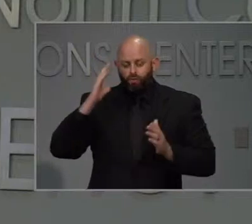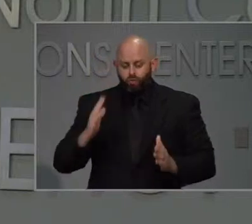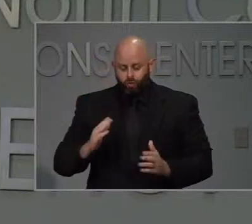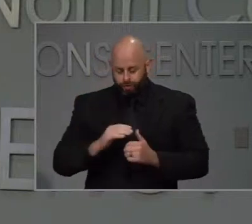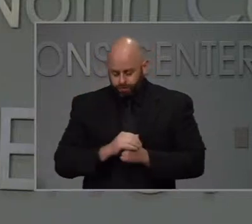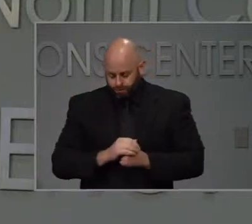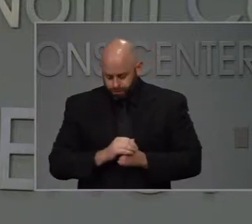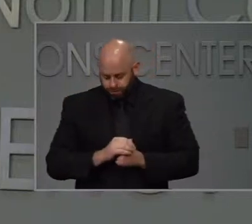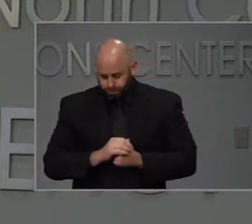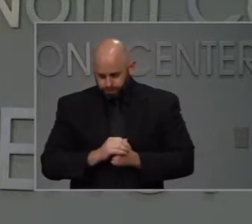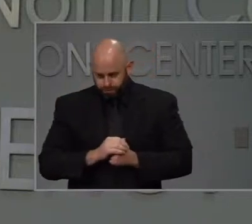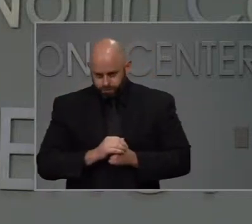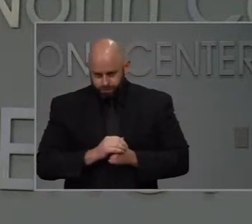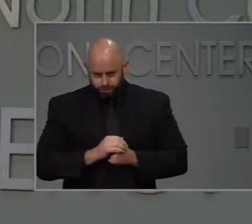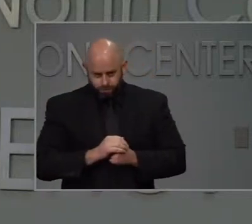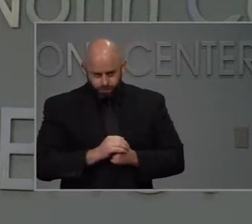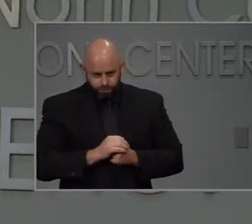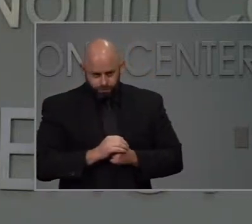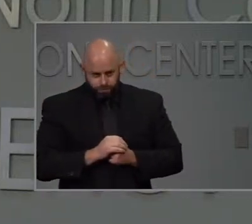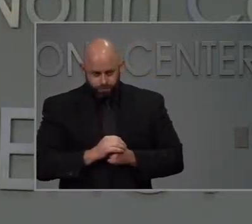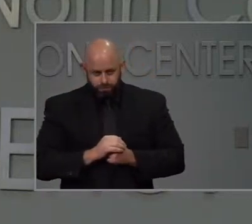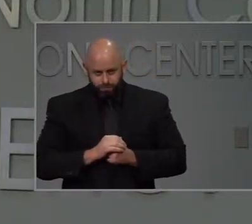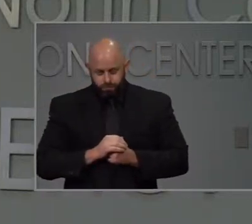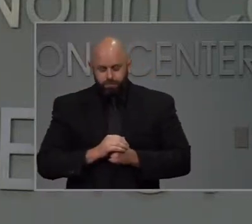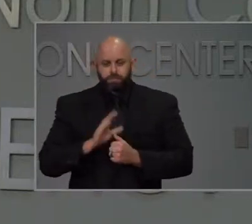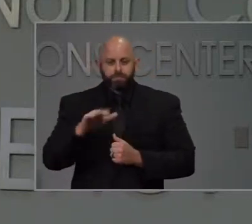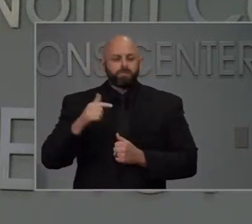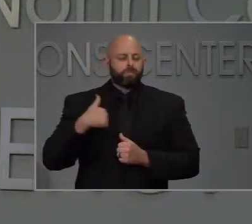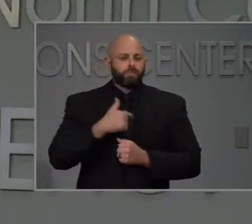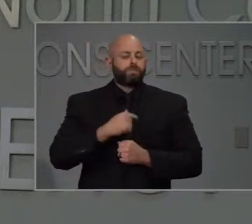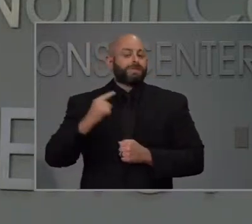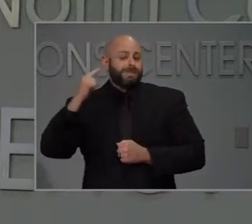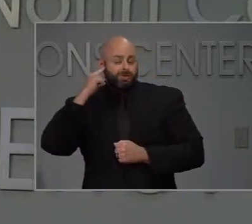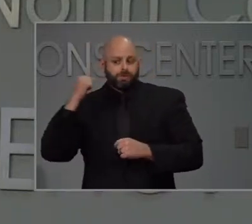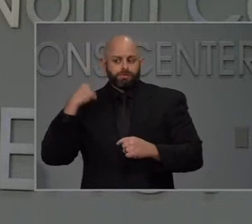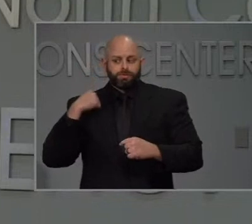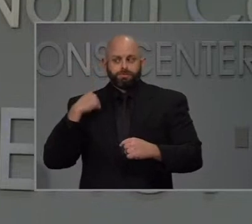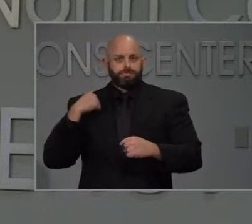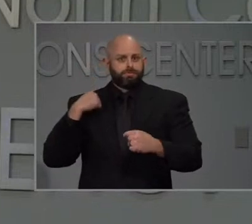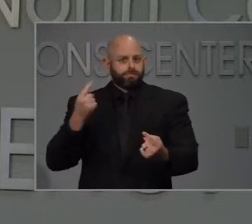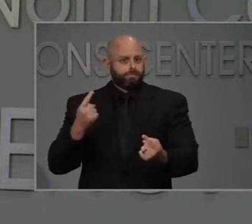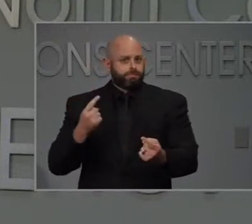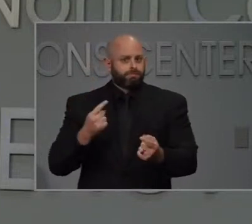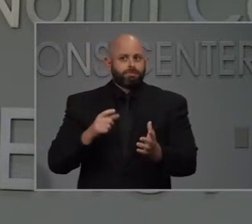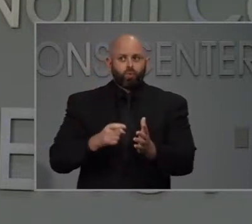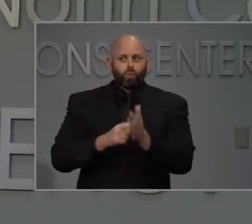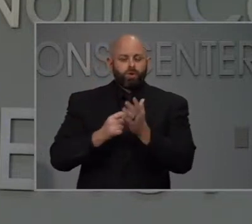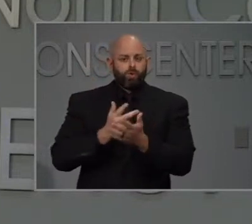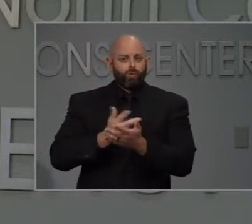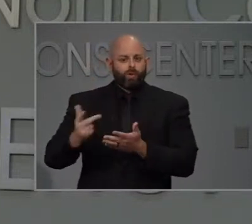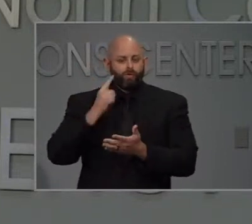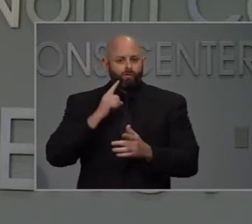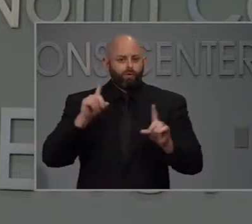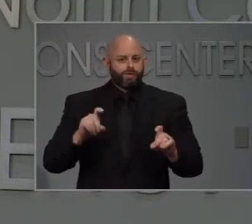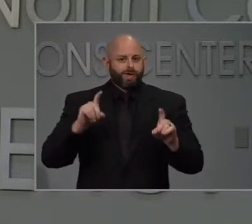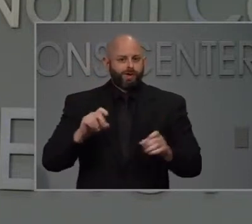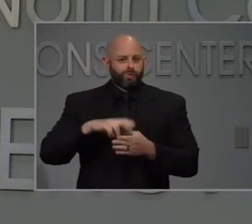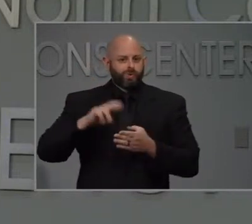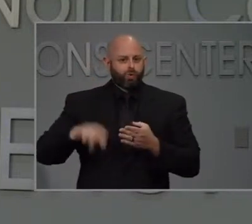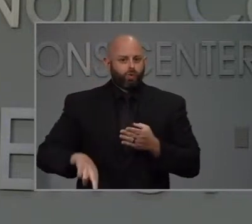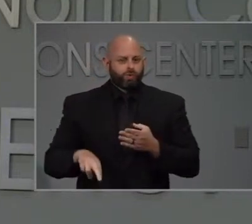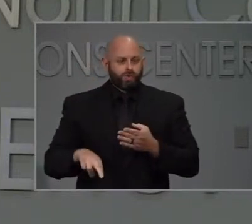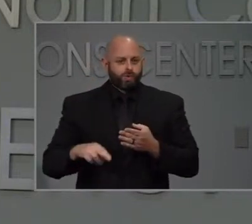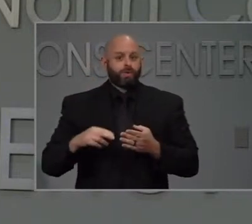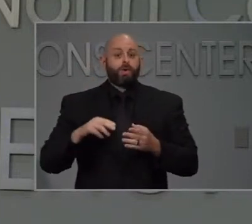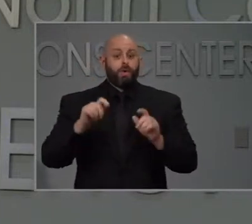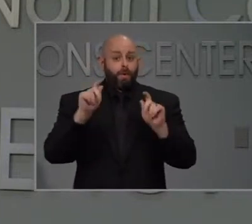from medical experts all along that it can take upwards of 2 to 3 weeks to see the results or the effects of changes that we make as a society